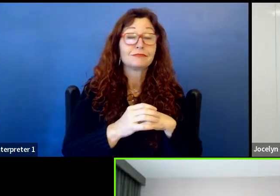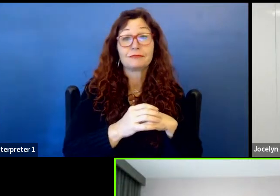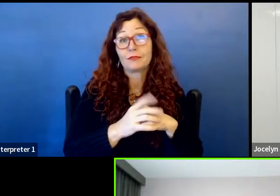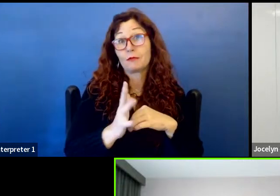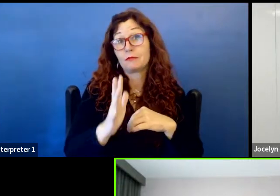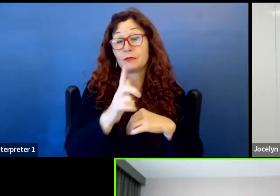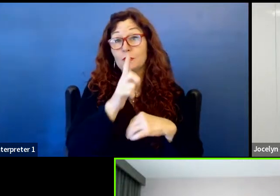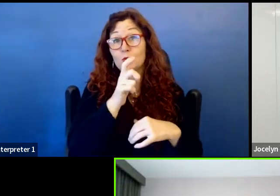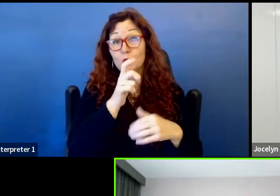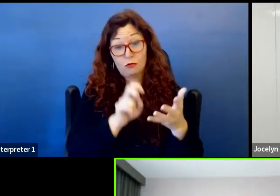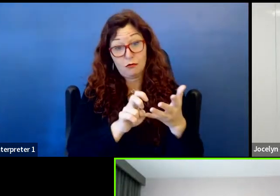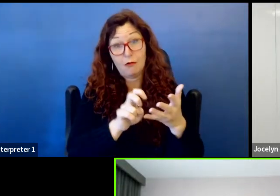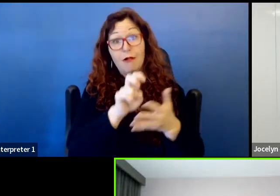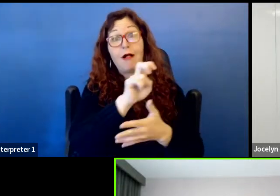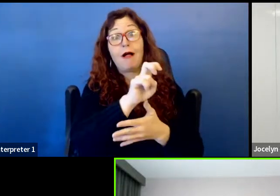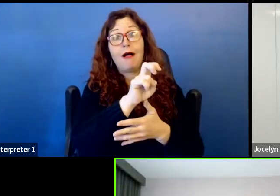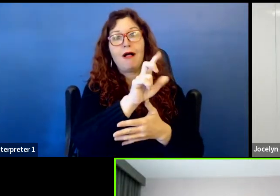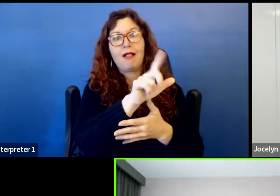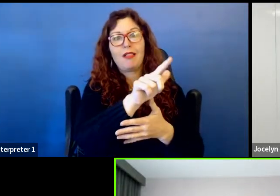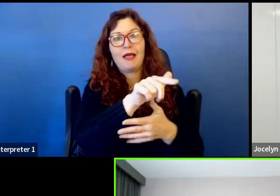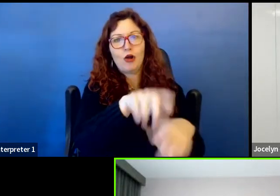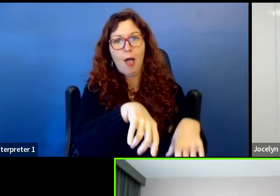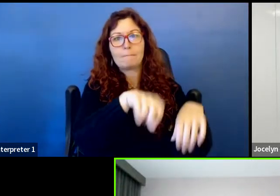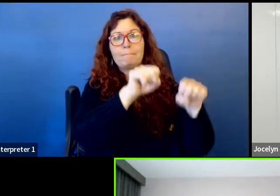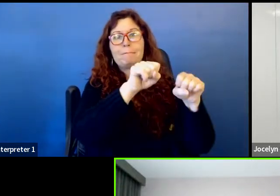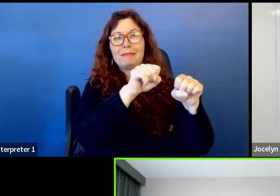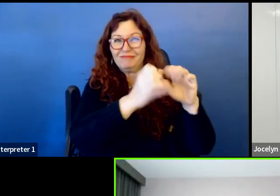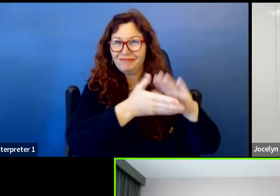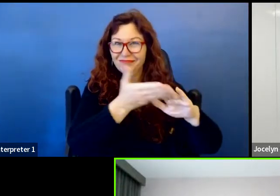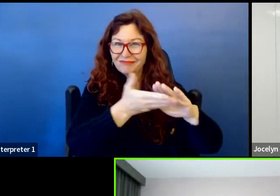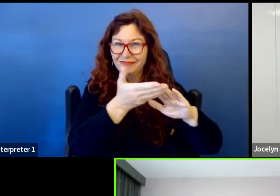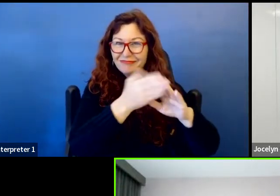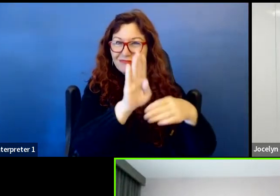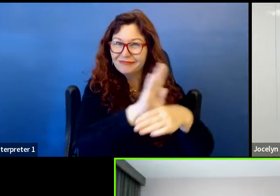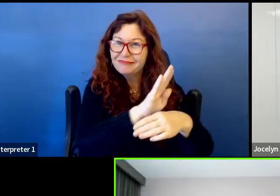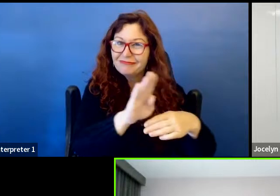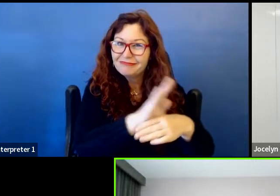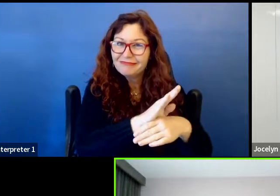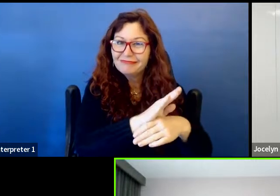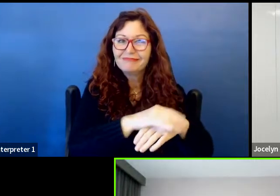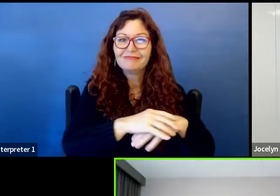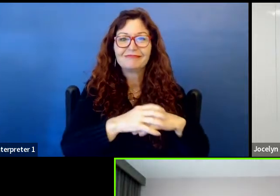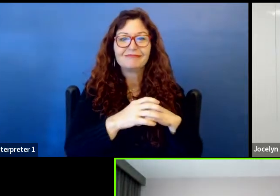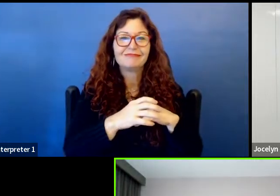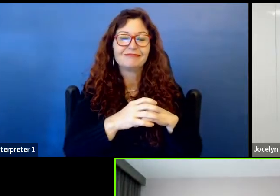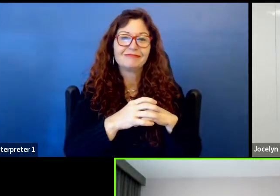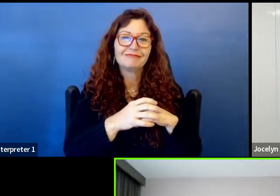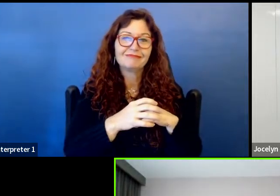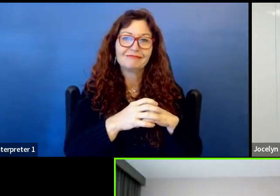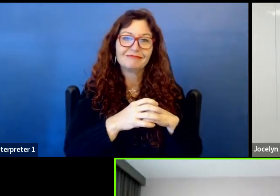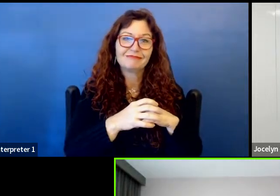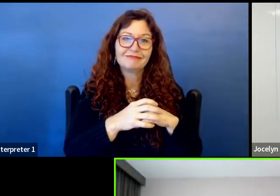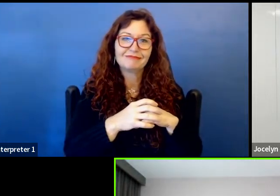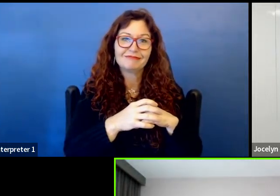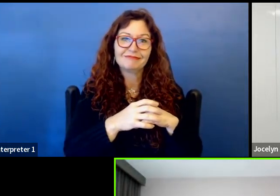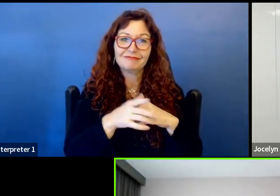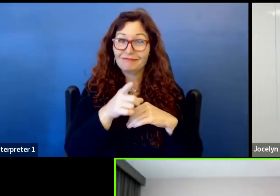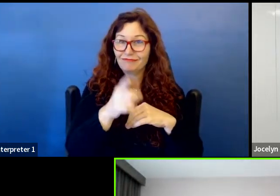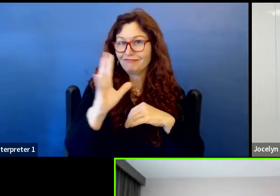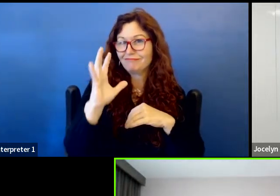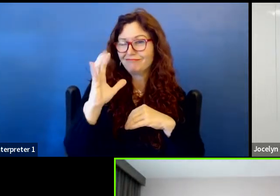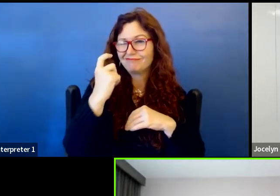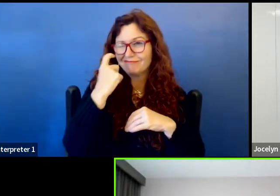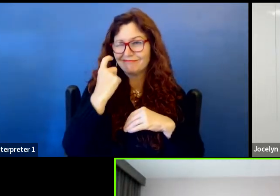by uh people who started at the entry level as you yourself had uh pointed out in your opening